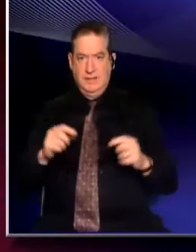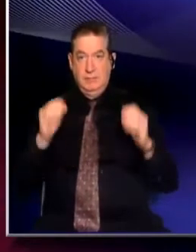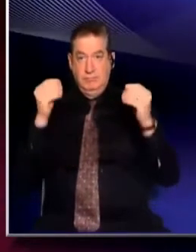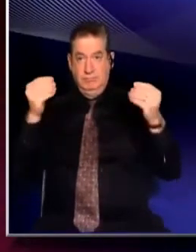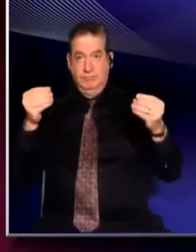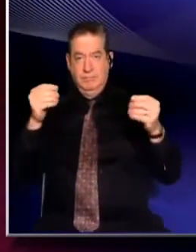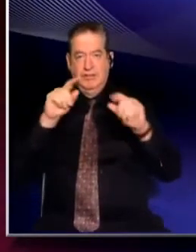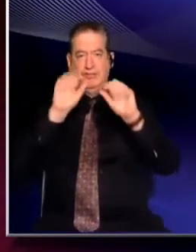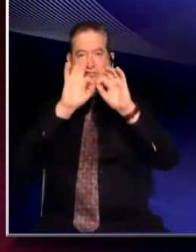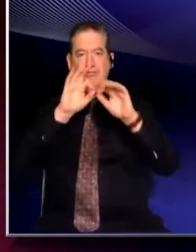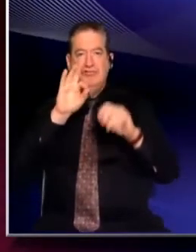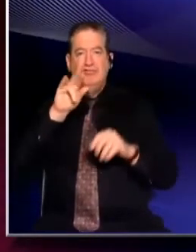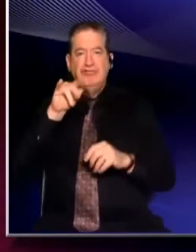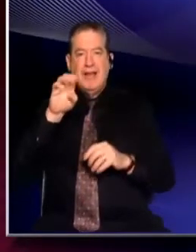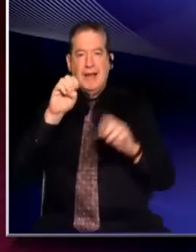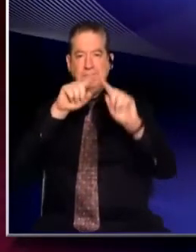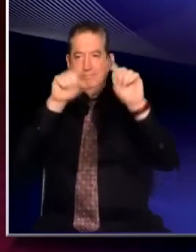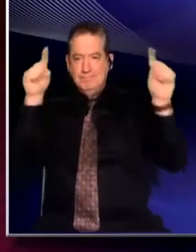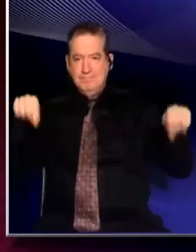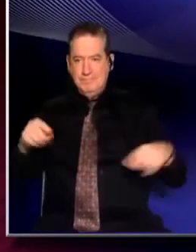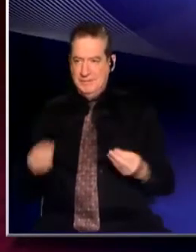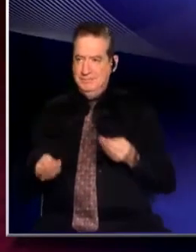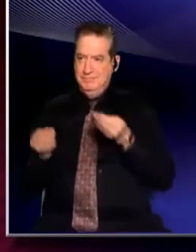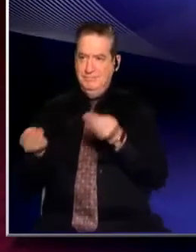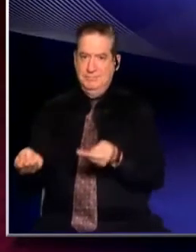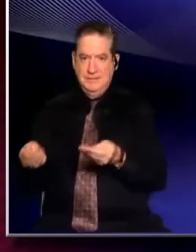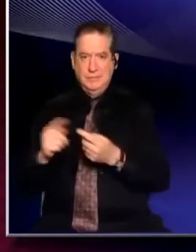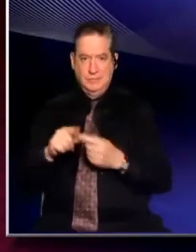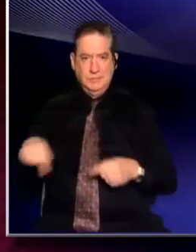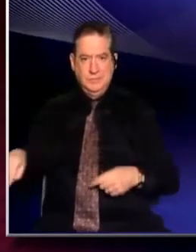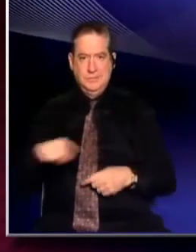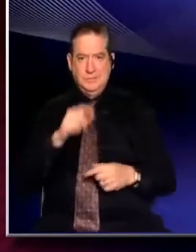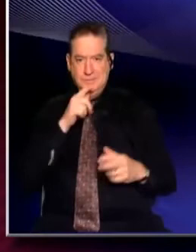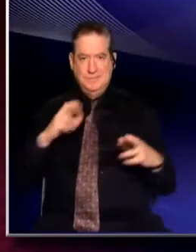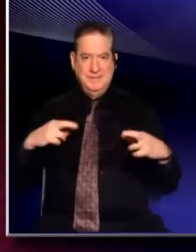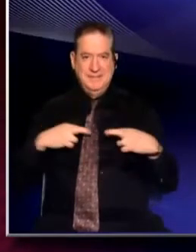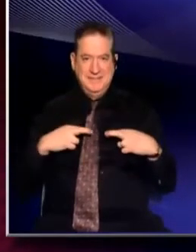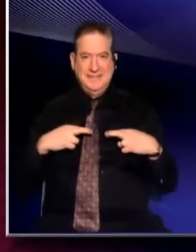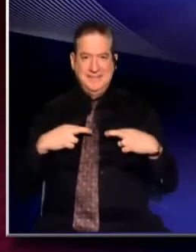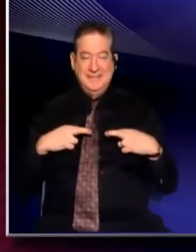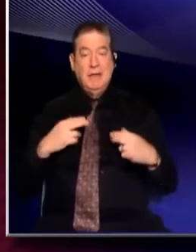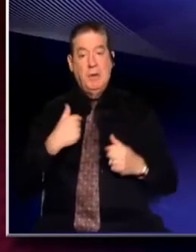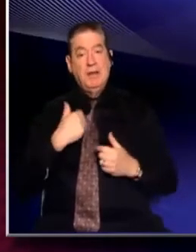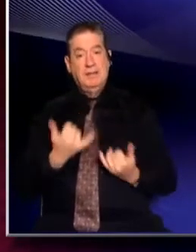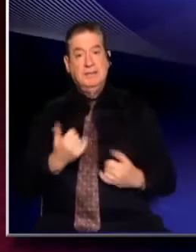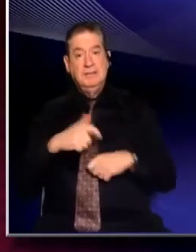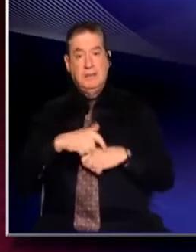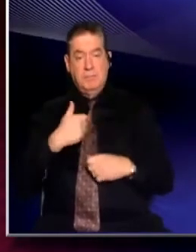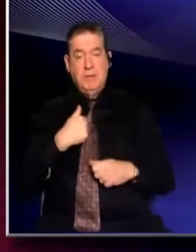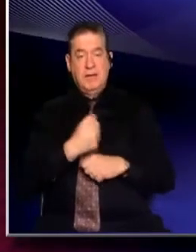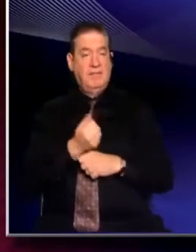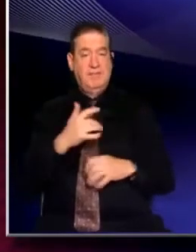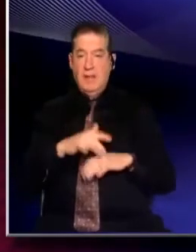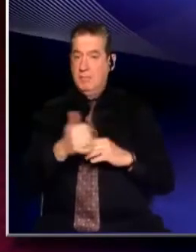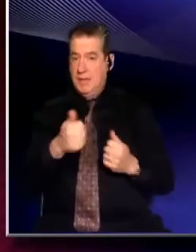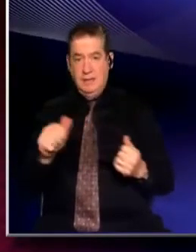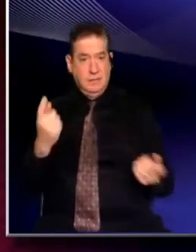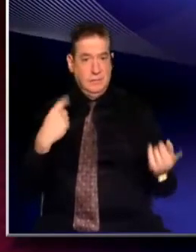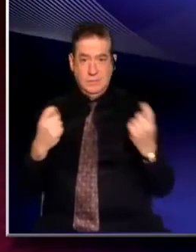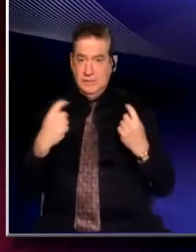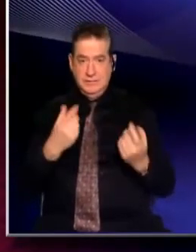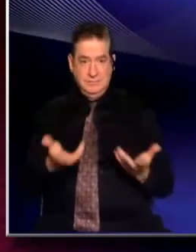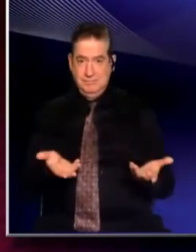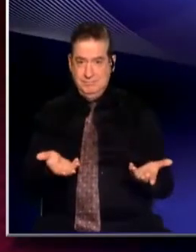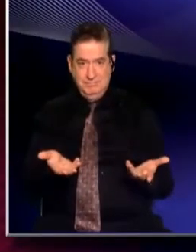and presented those to our retirees. At this time, I'd like to make myself available for any questions that you may have.